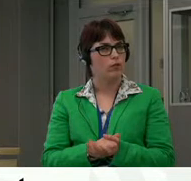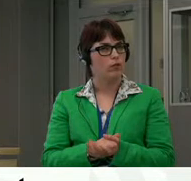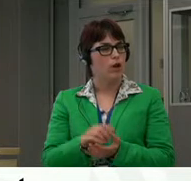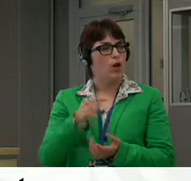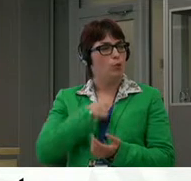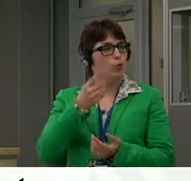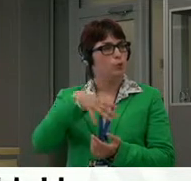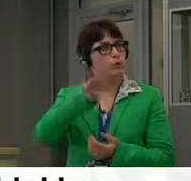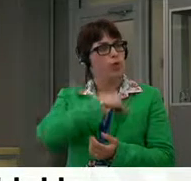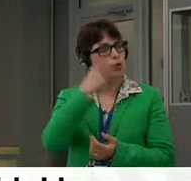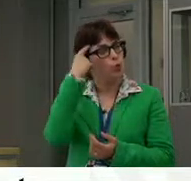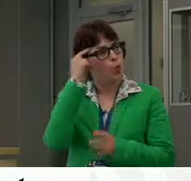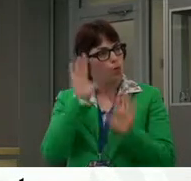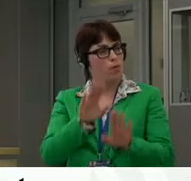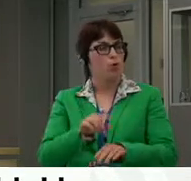Thank you.